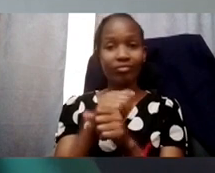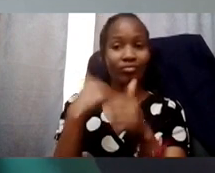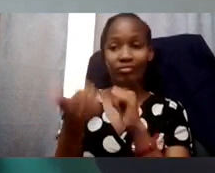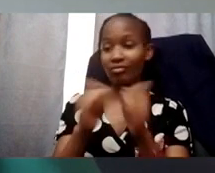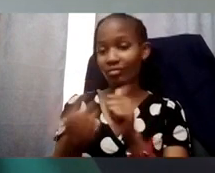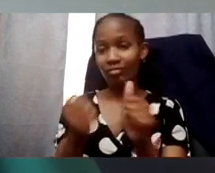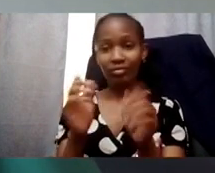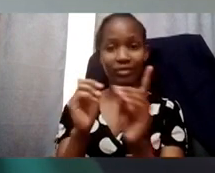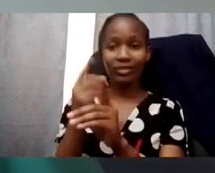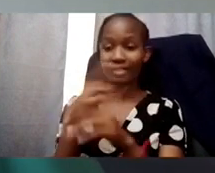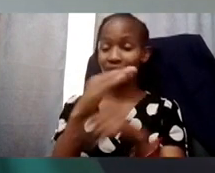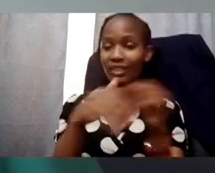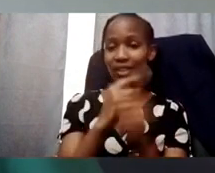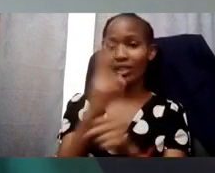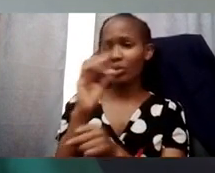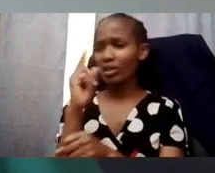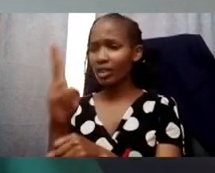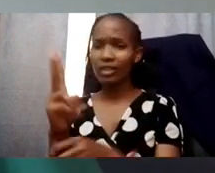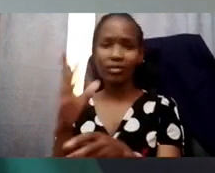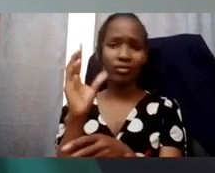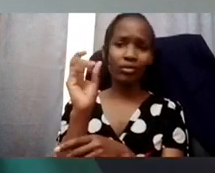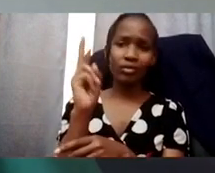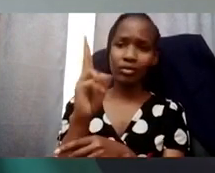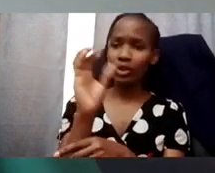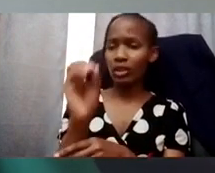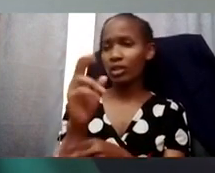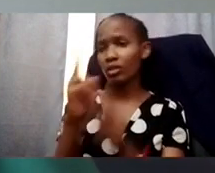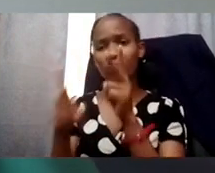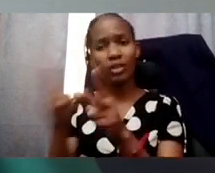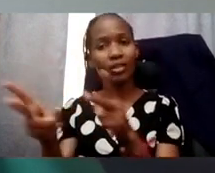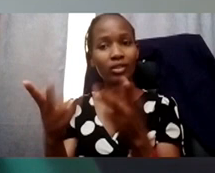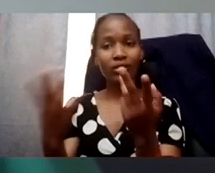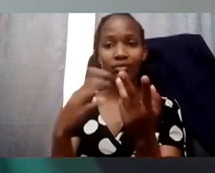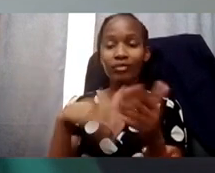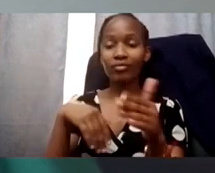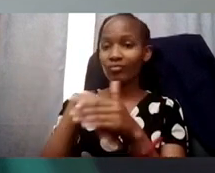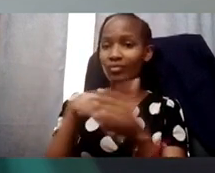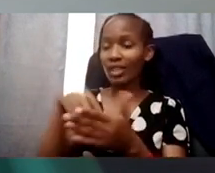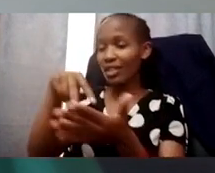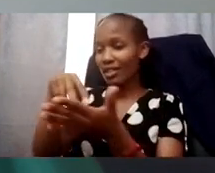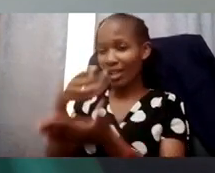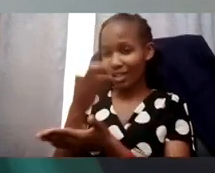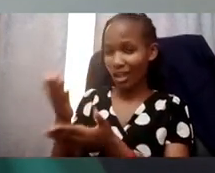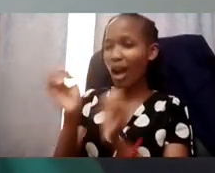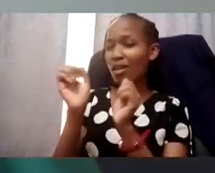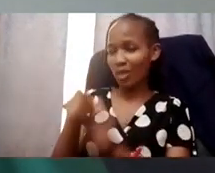20, 22, 24 there playing football. So literally, just by standing by the side of the field, you can just pick up